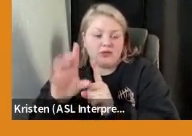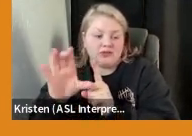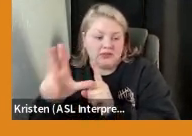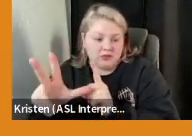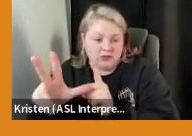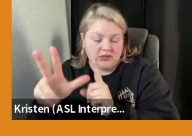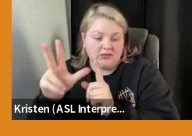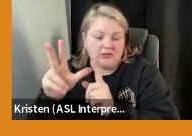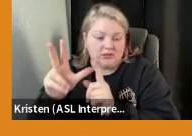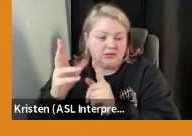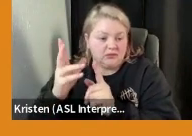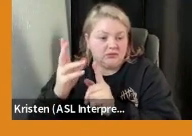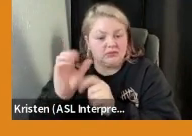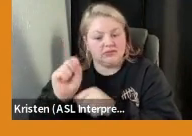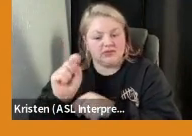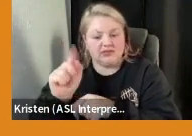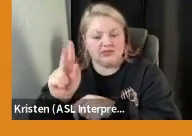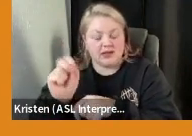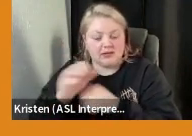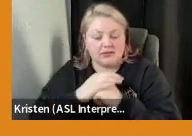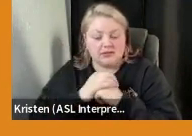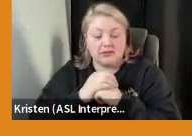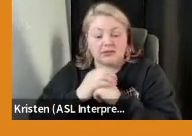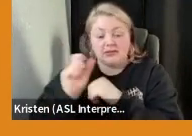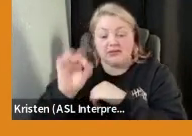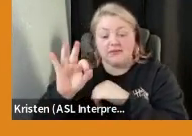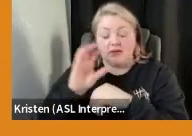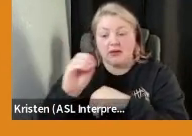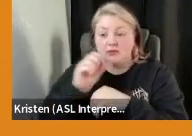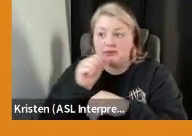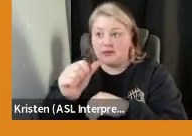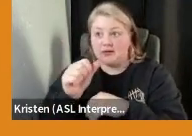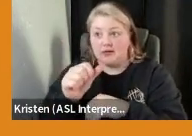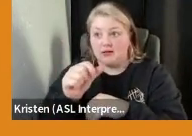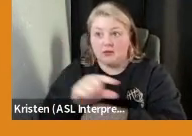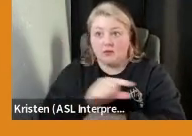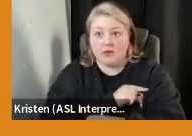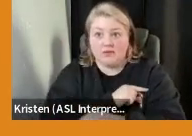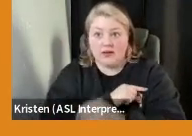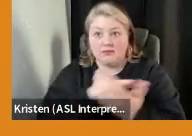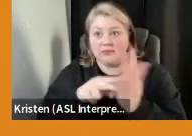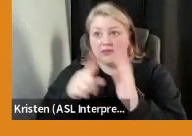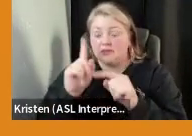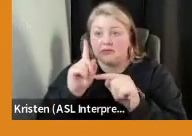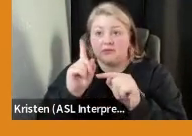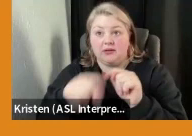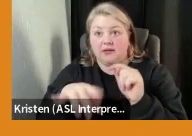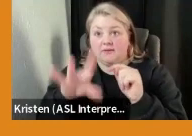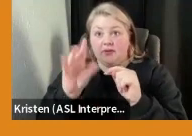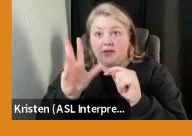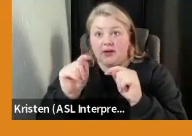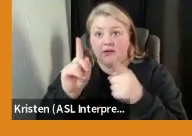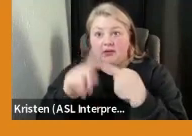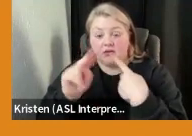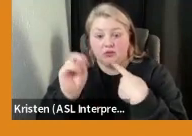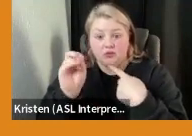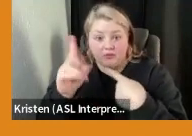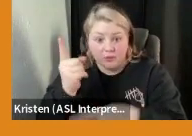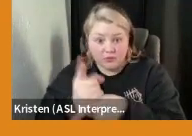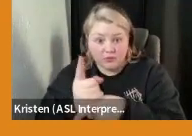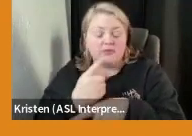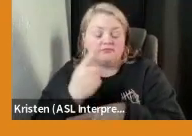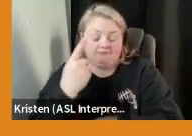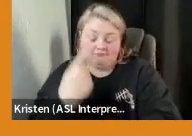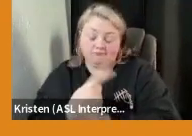Okay, and just to clarify, if an organization is ineligible, they wouldn't find out until November. That is correct. All award decisions,